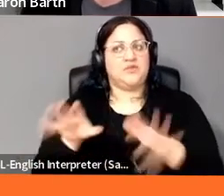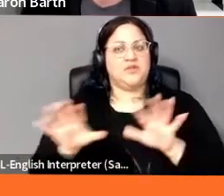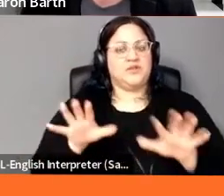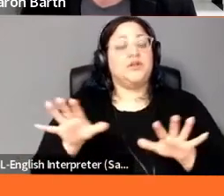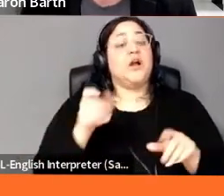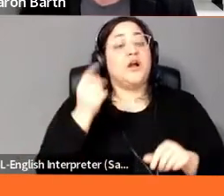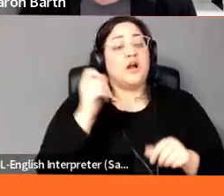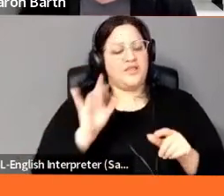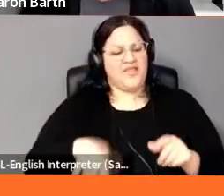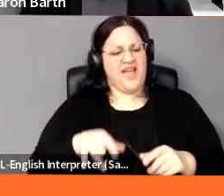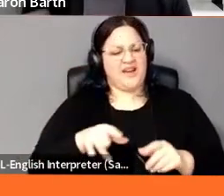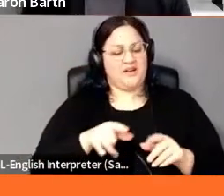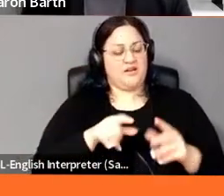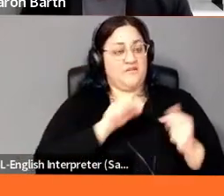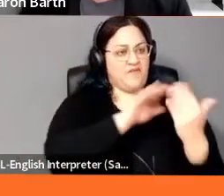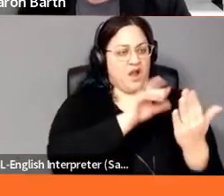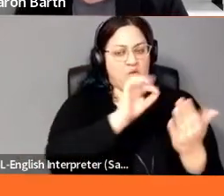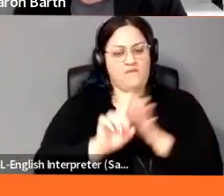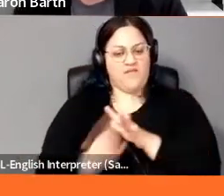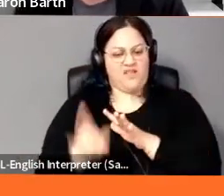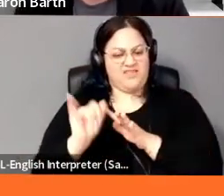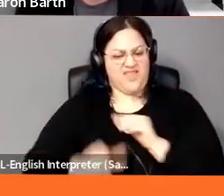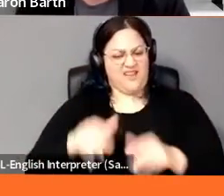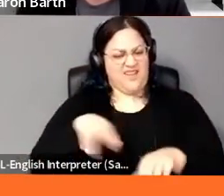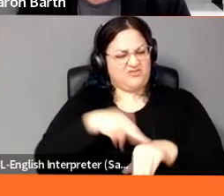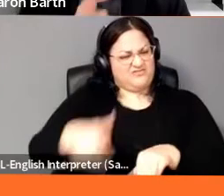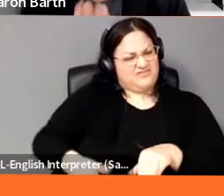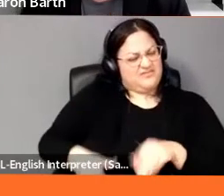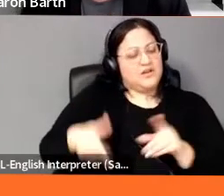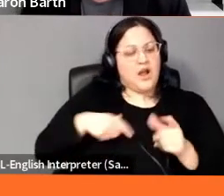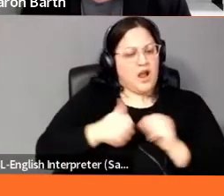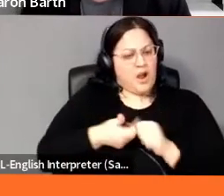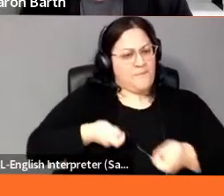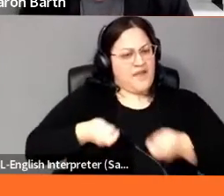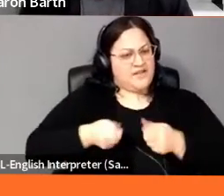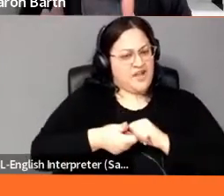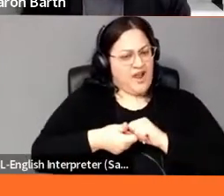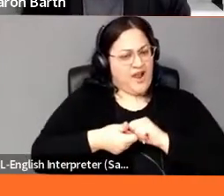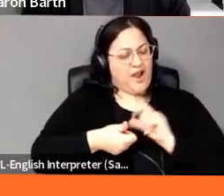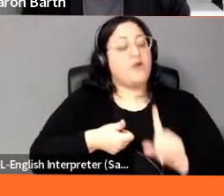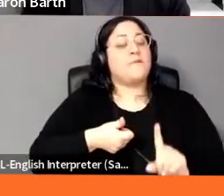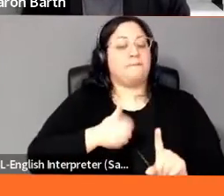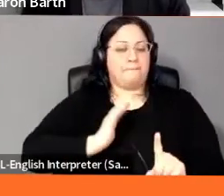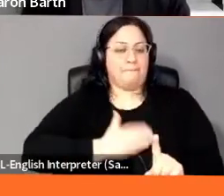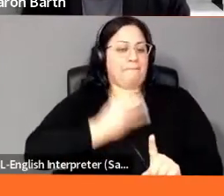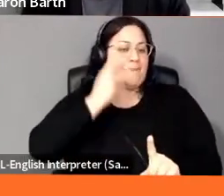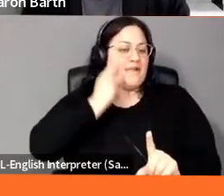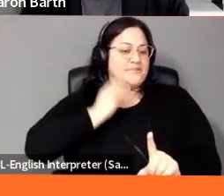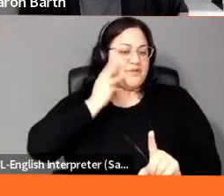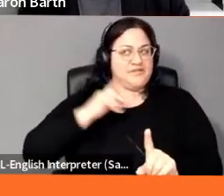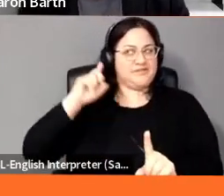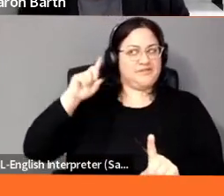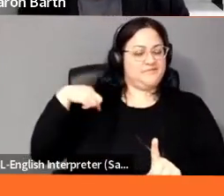experience. So here's our first definition of intuition. It's our ability to think about a current